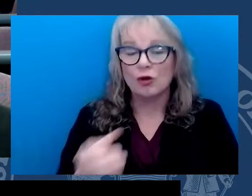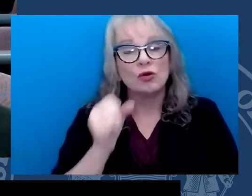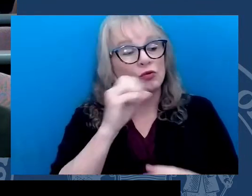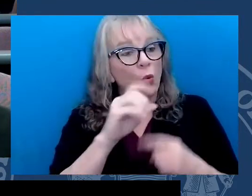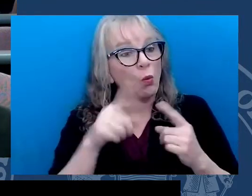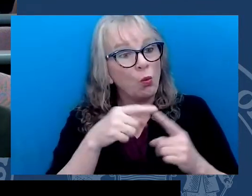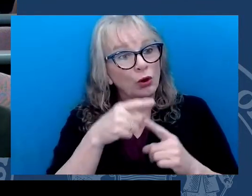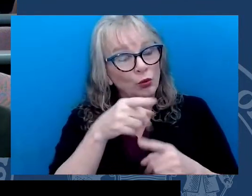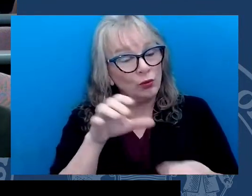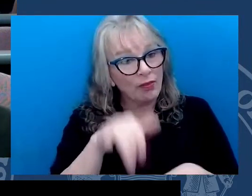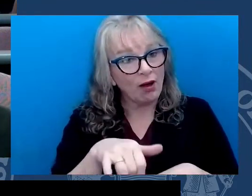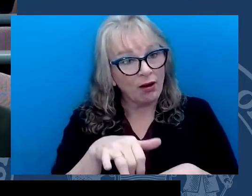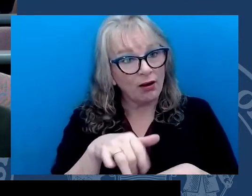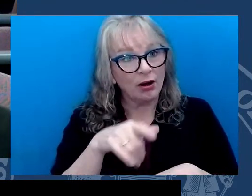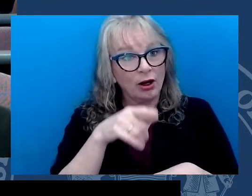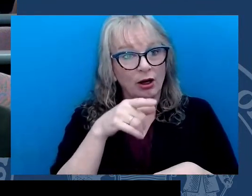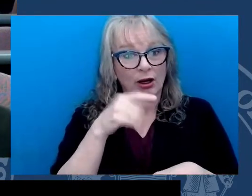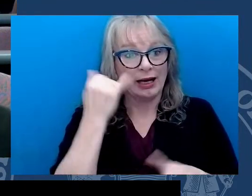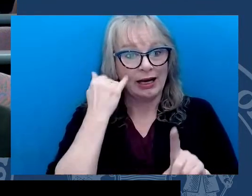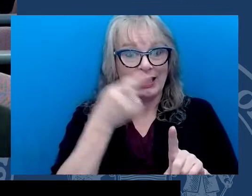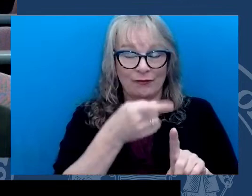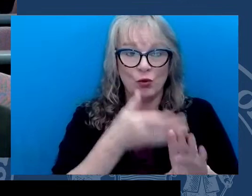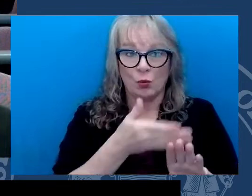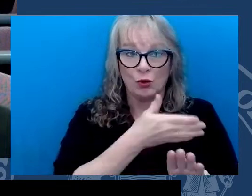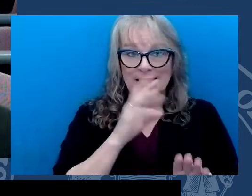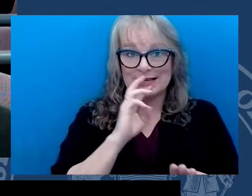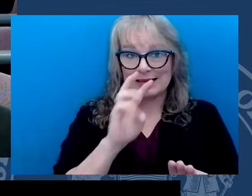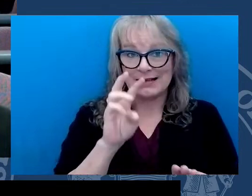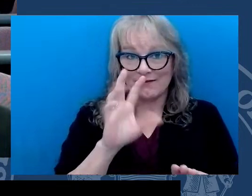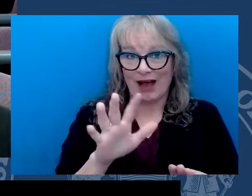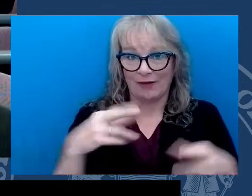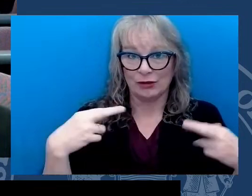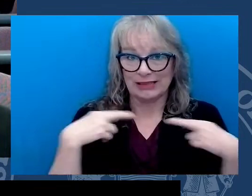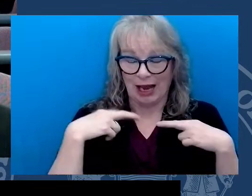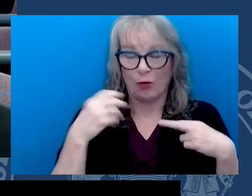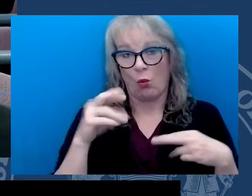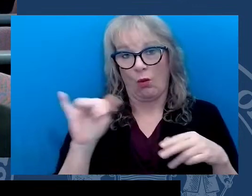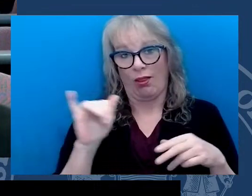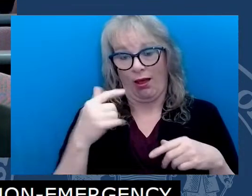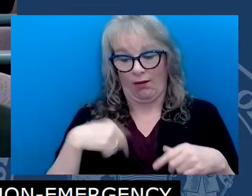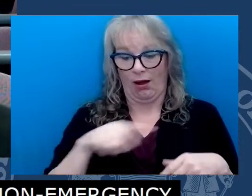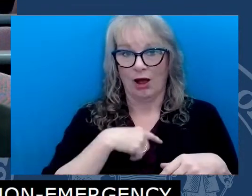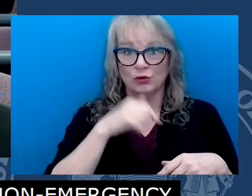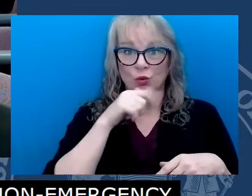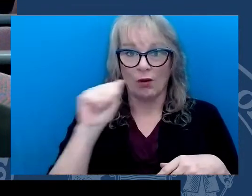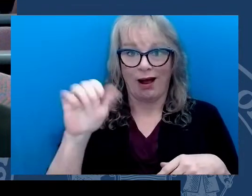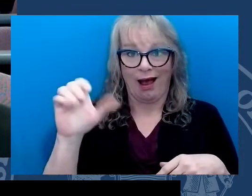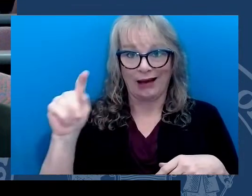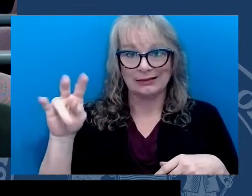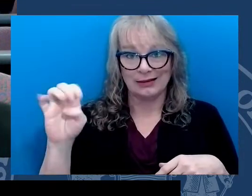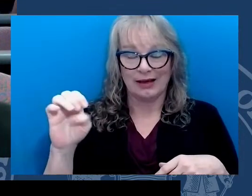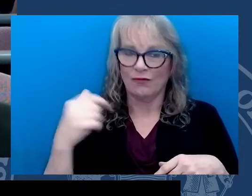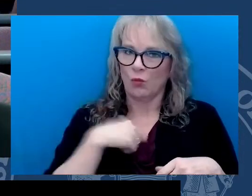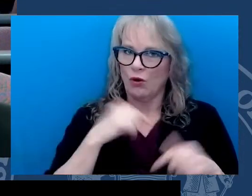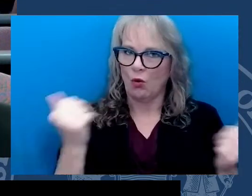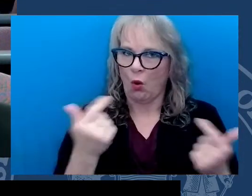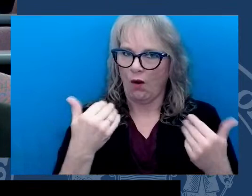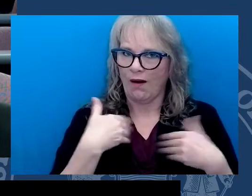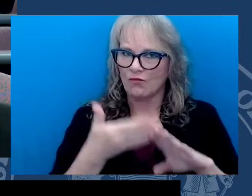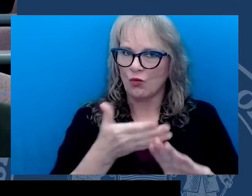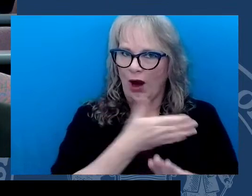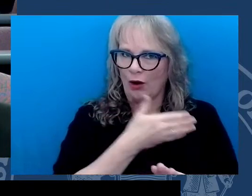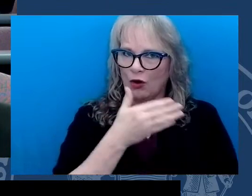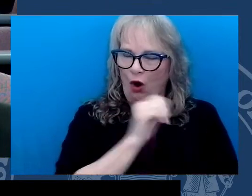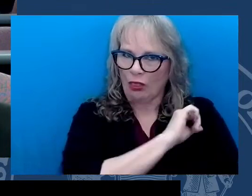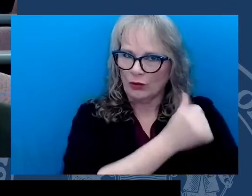telling, if you were a pre-65 retiree, or like any of us who are active employees, we all have prior authorizations. So are you